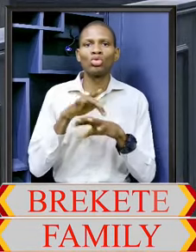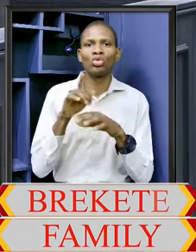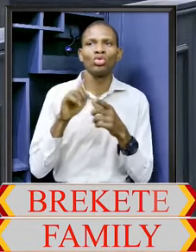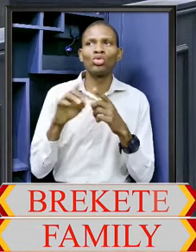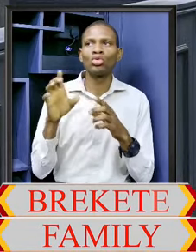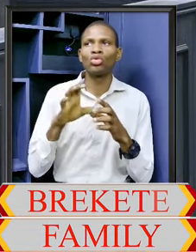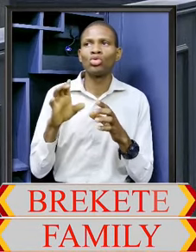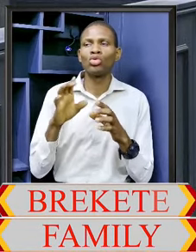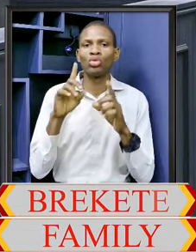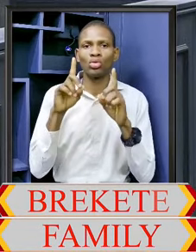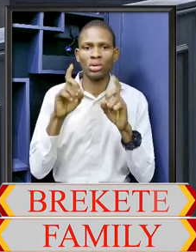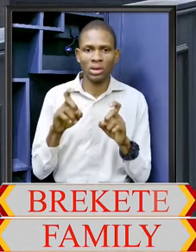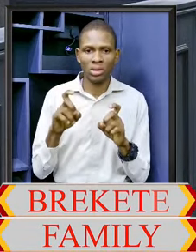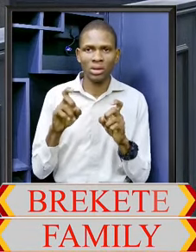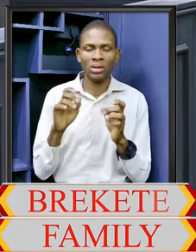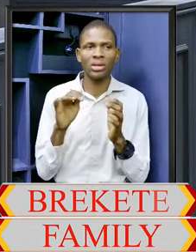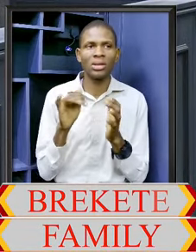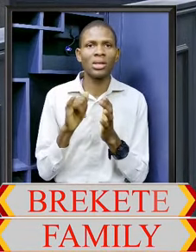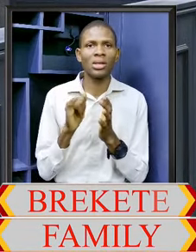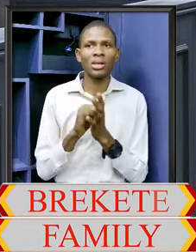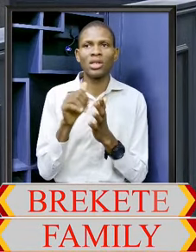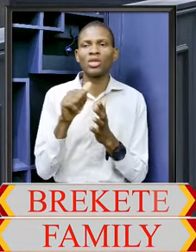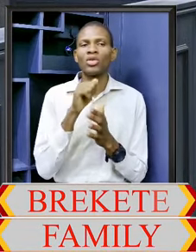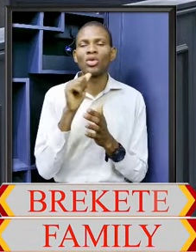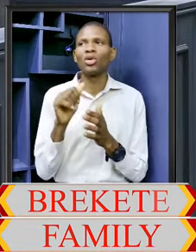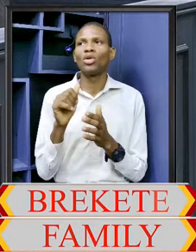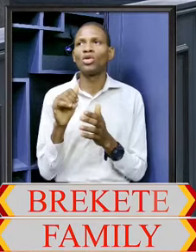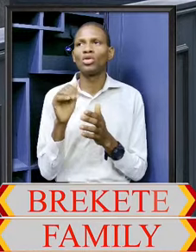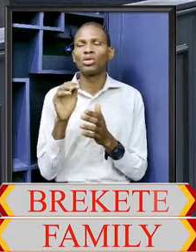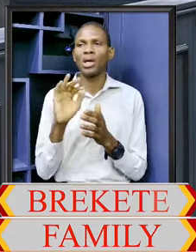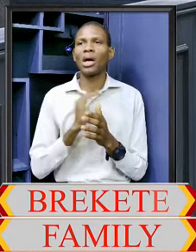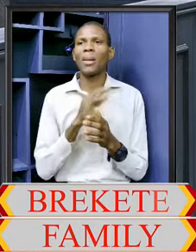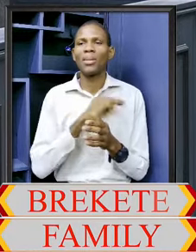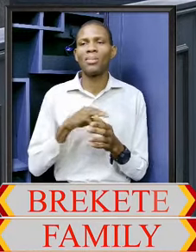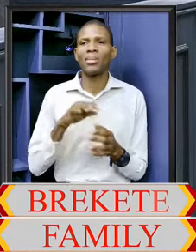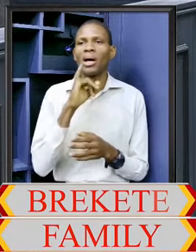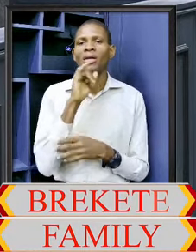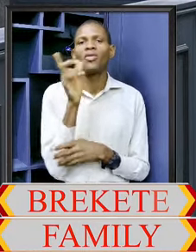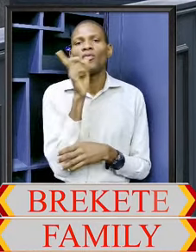test, we no be our member. Na quack. Eh?